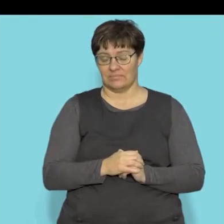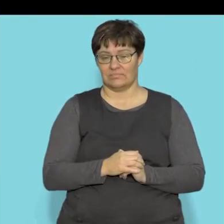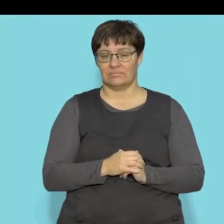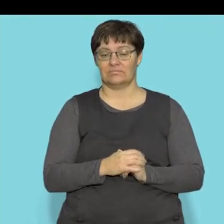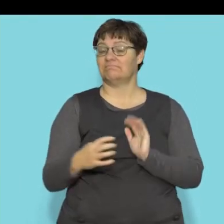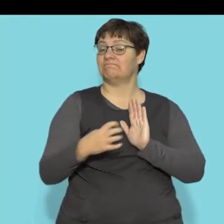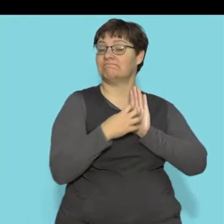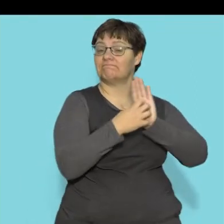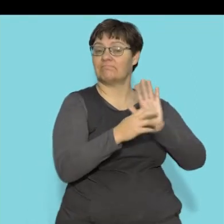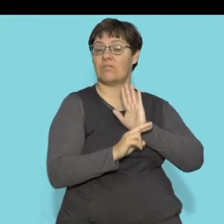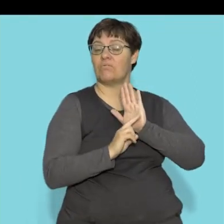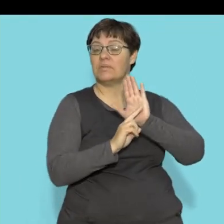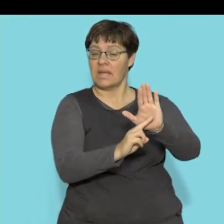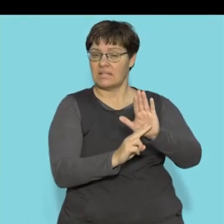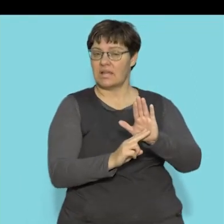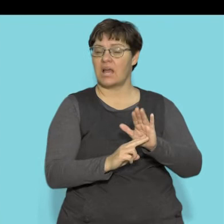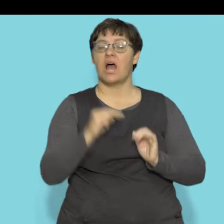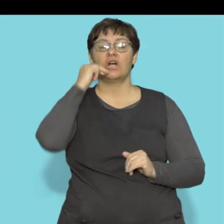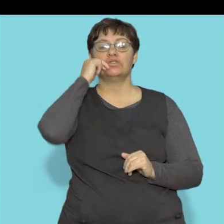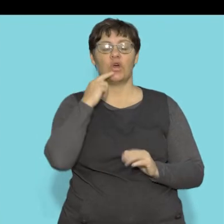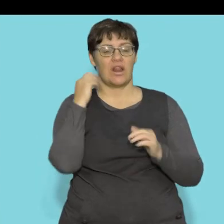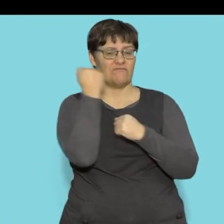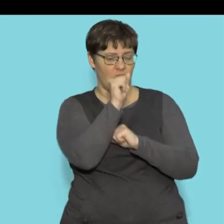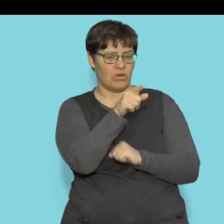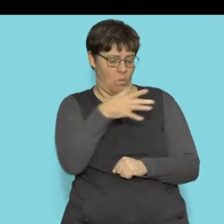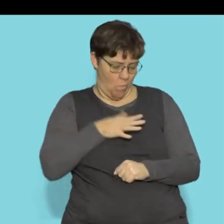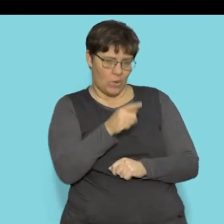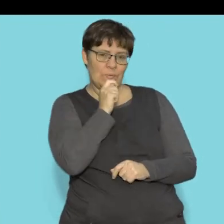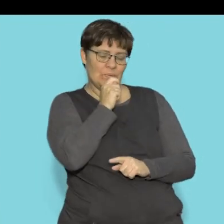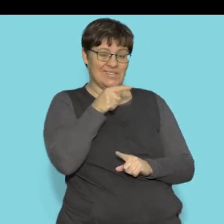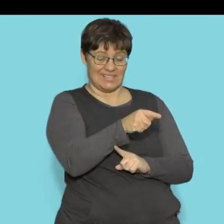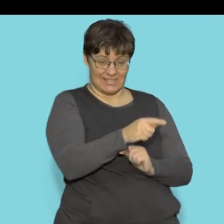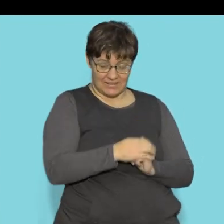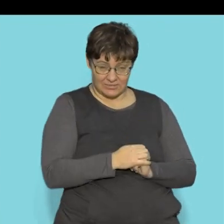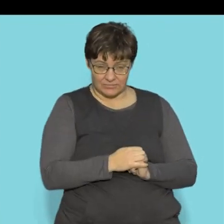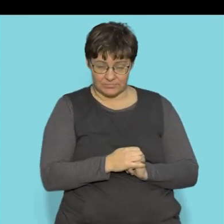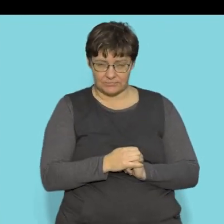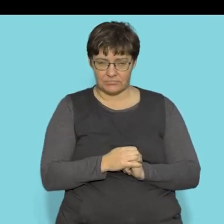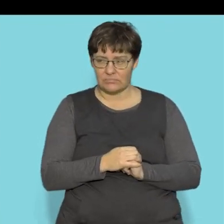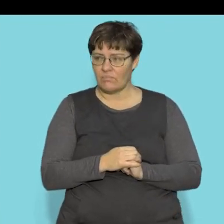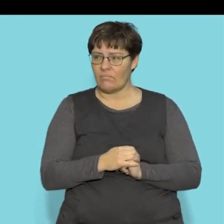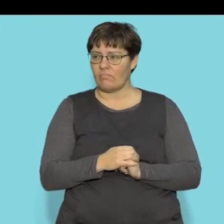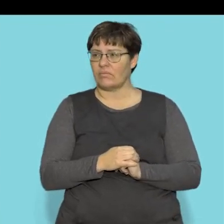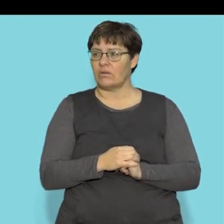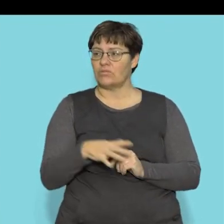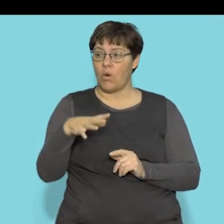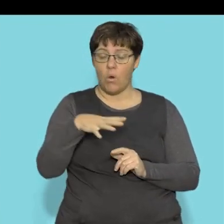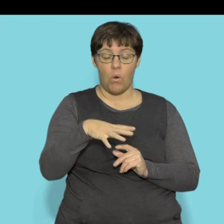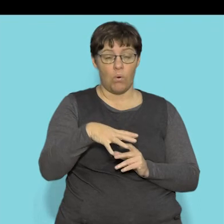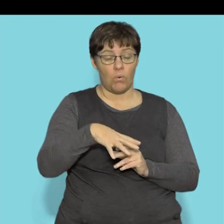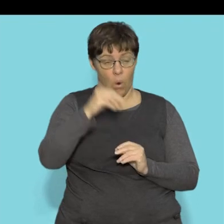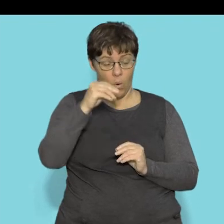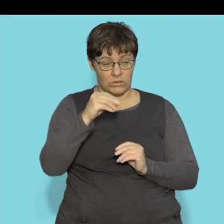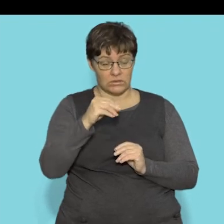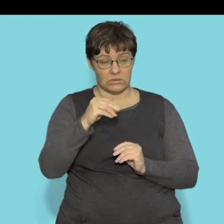Cool. So the diagram represents a design that a chocolate factory wishes to use. So the diameter of the